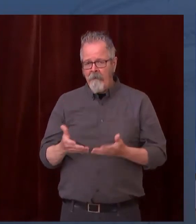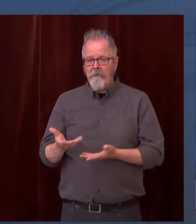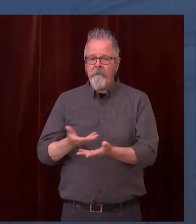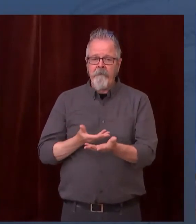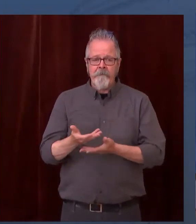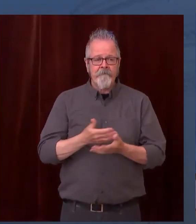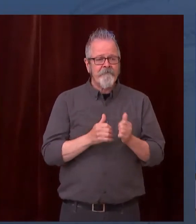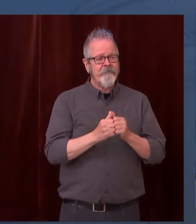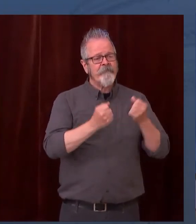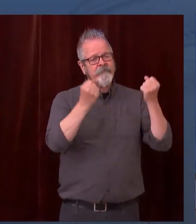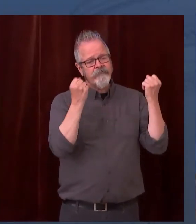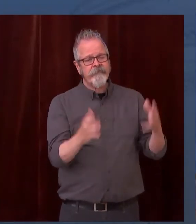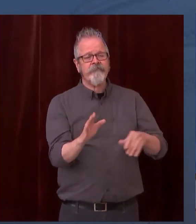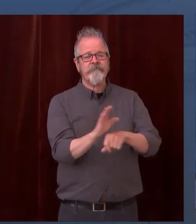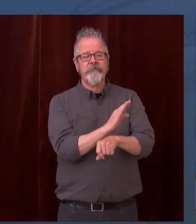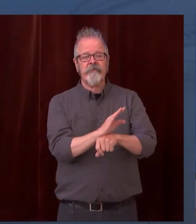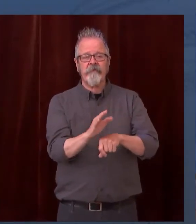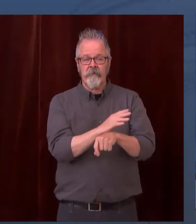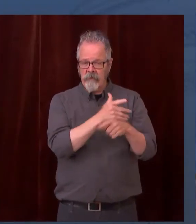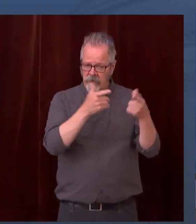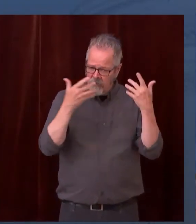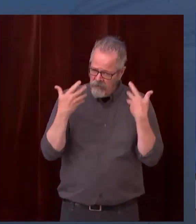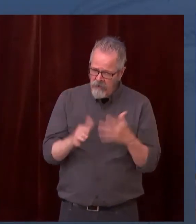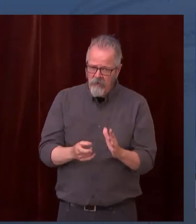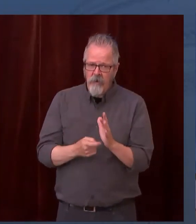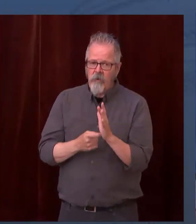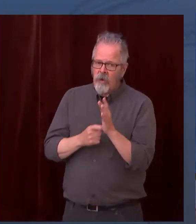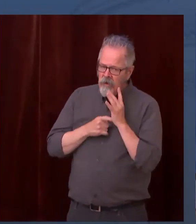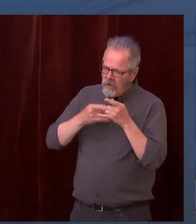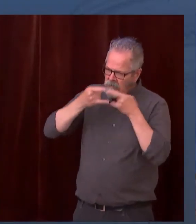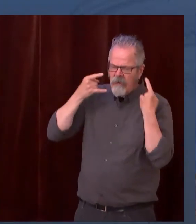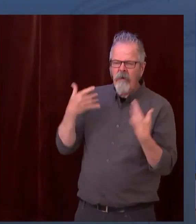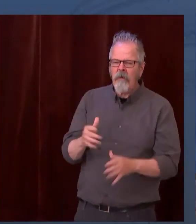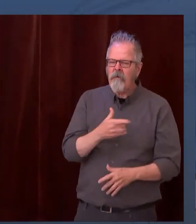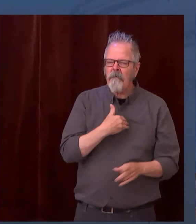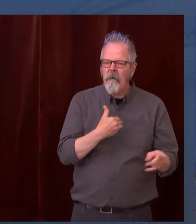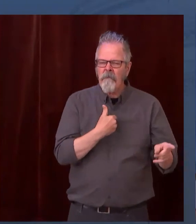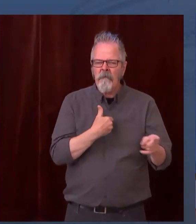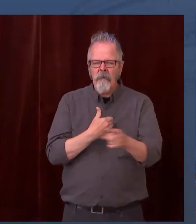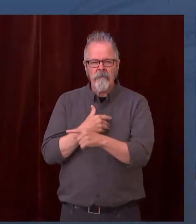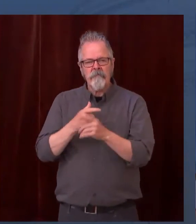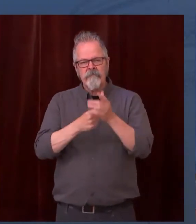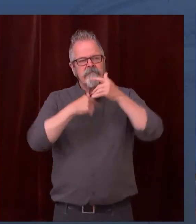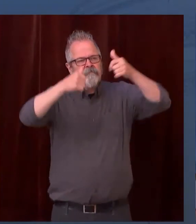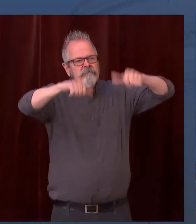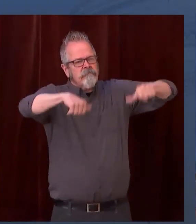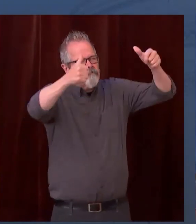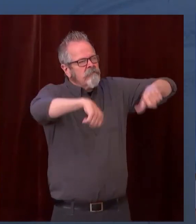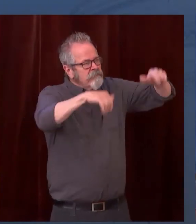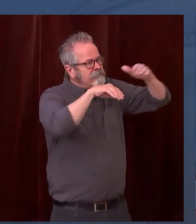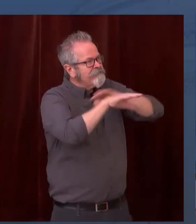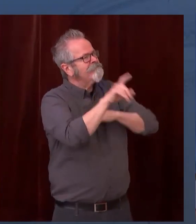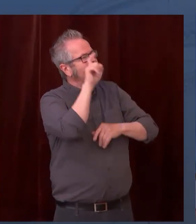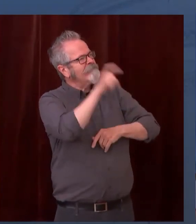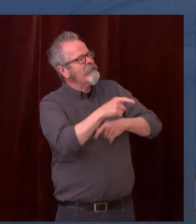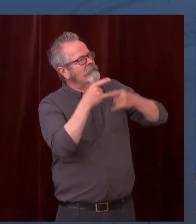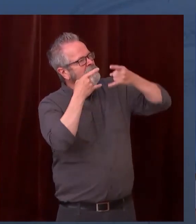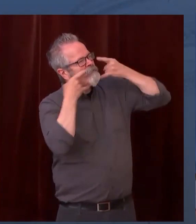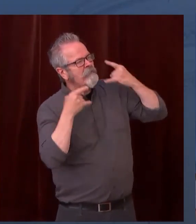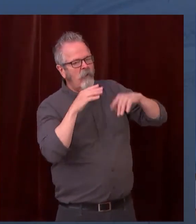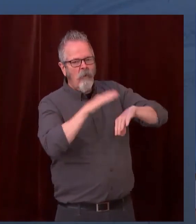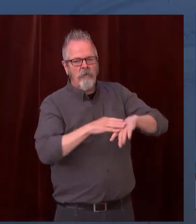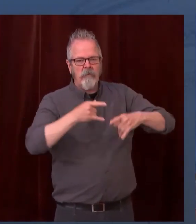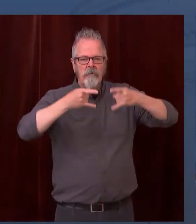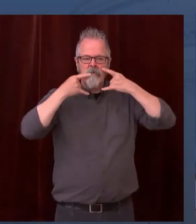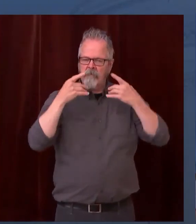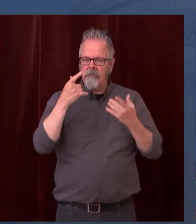this. We saw Jerome Delvin just told us that 90% of people are doing this in Tri-Cities. I talked to a friend in Selah